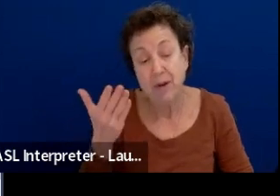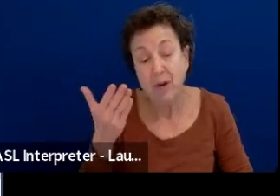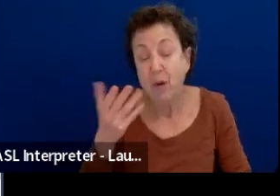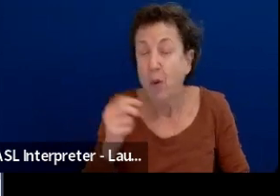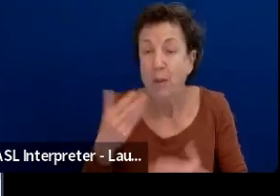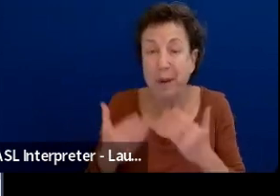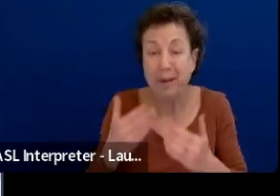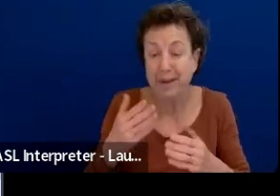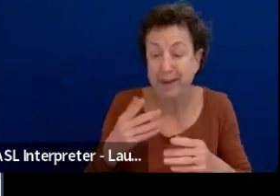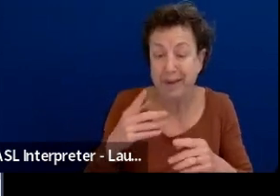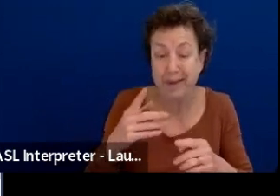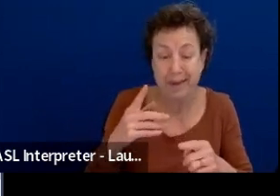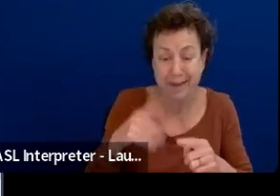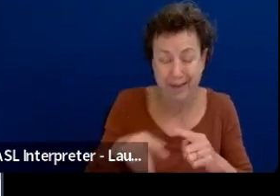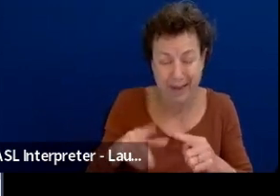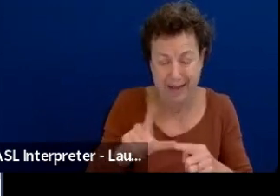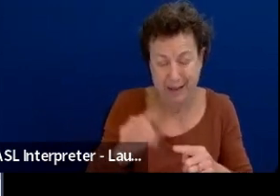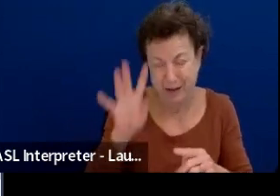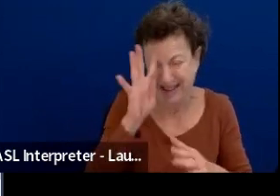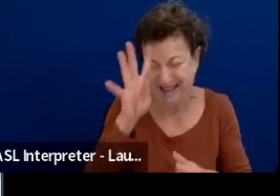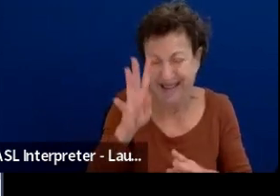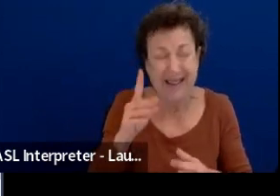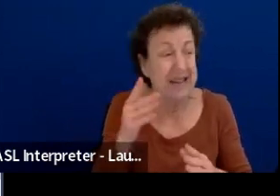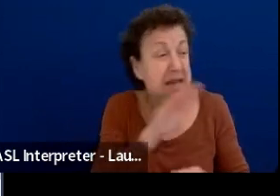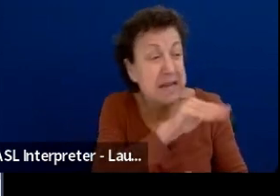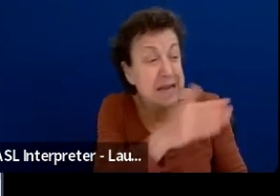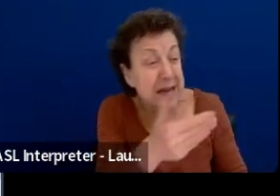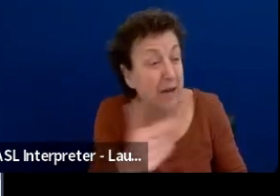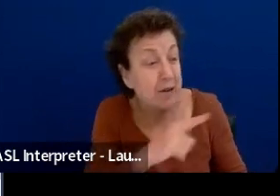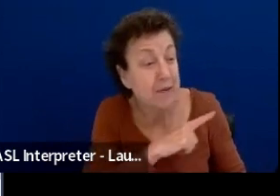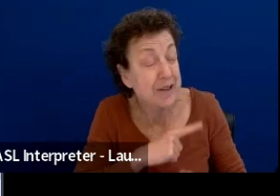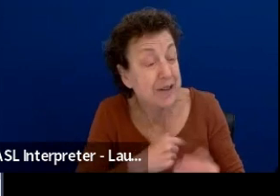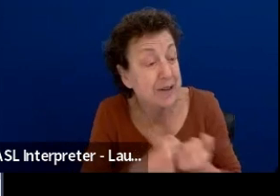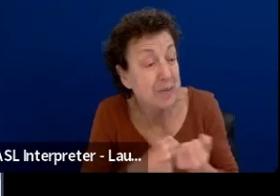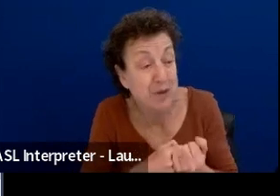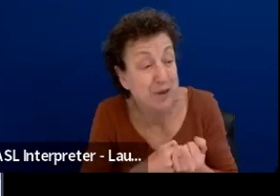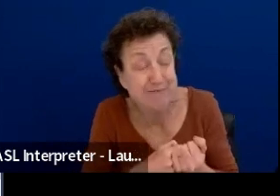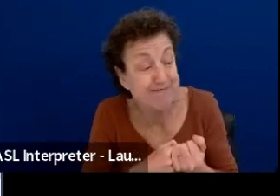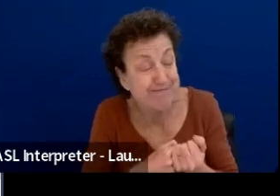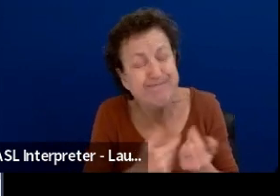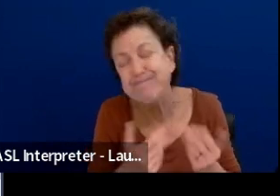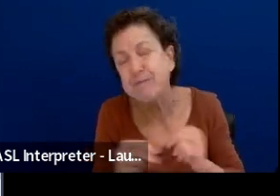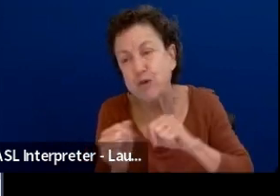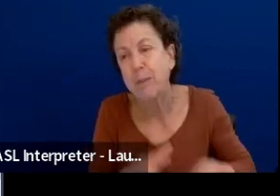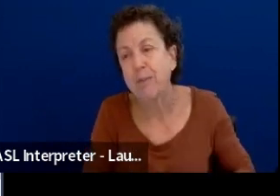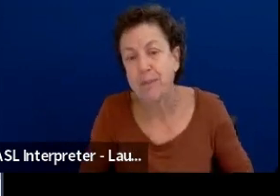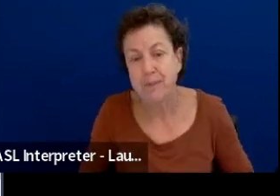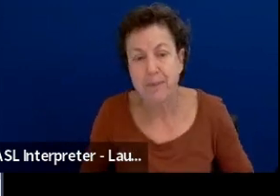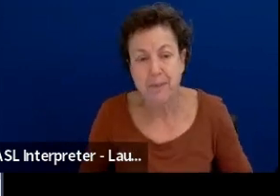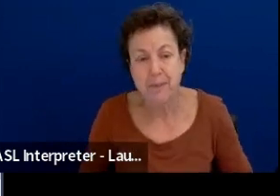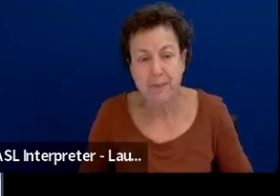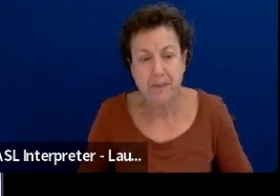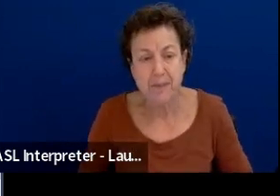get enough support for what they wanted to do with the bill. Uh,